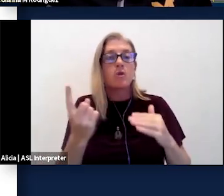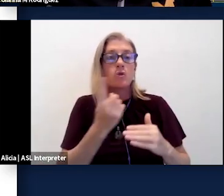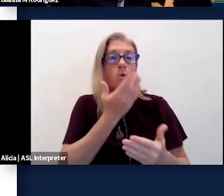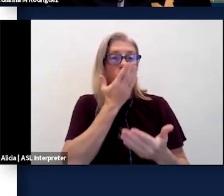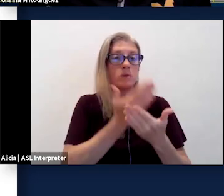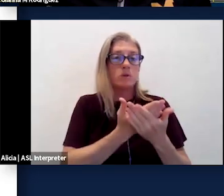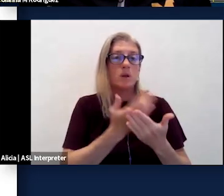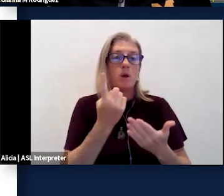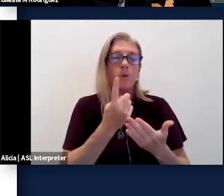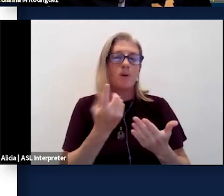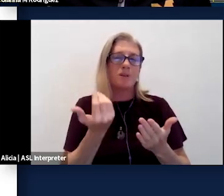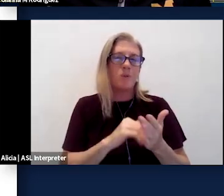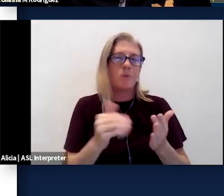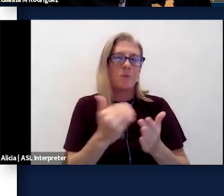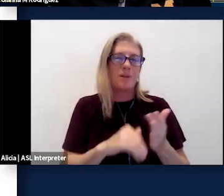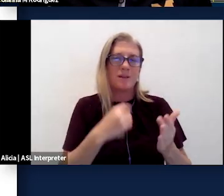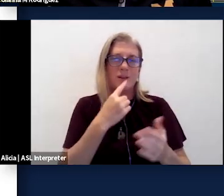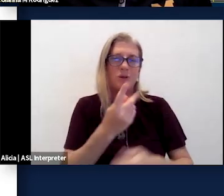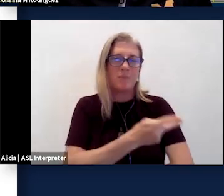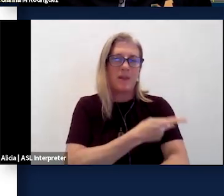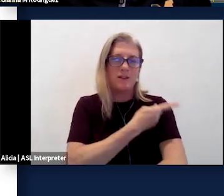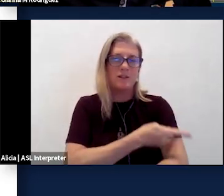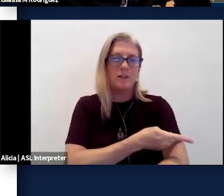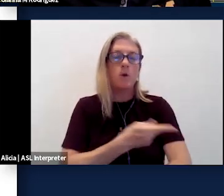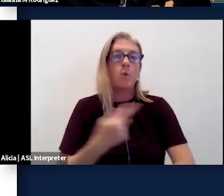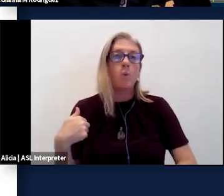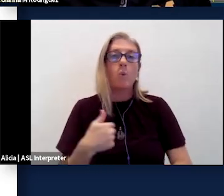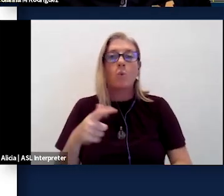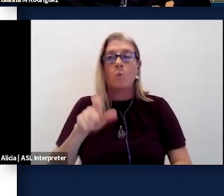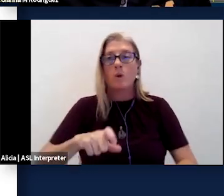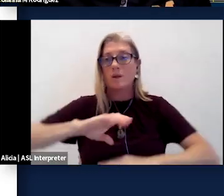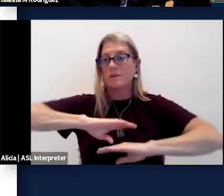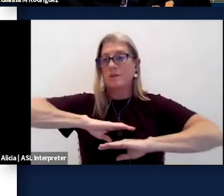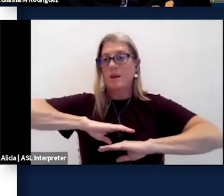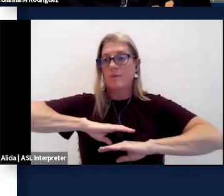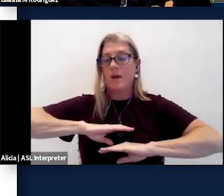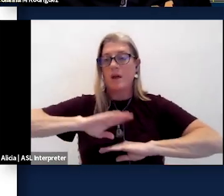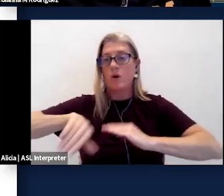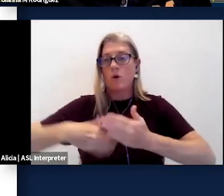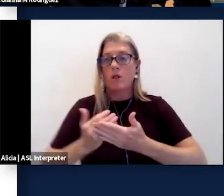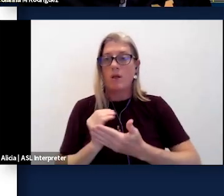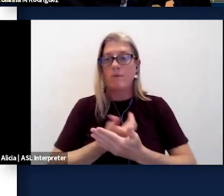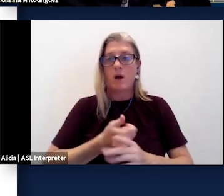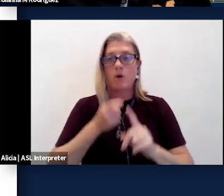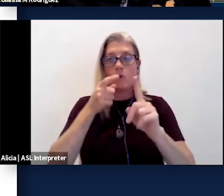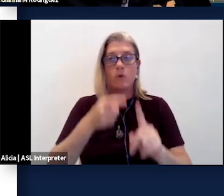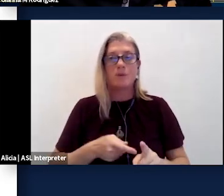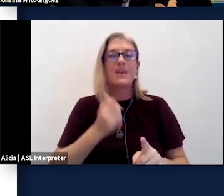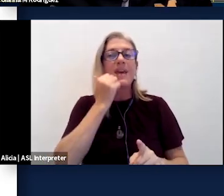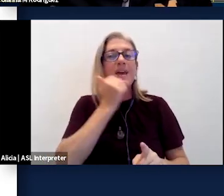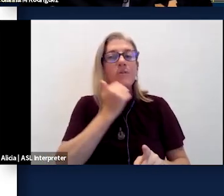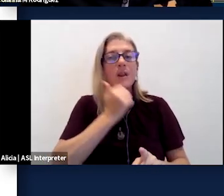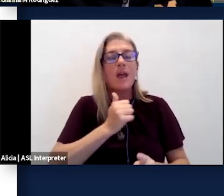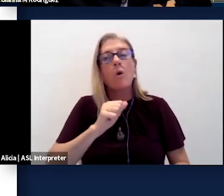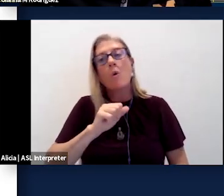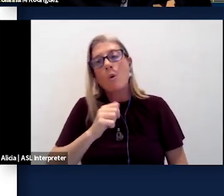always repeat this to patients. We need to satisfy the goals. Okay, we need daily or at least every other